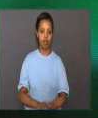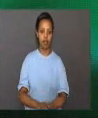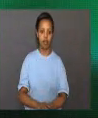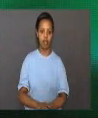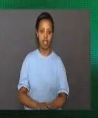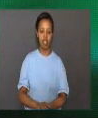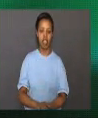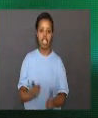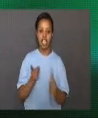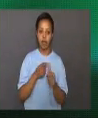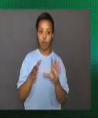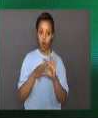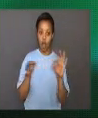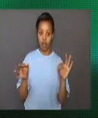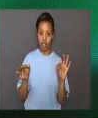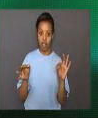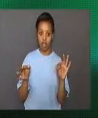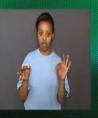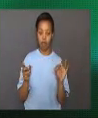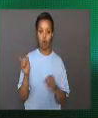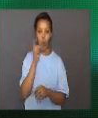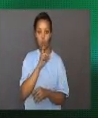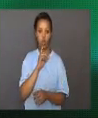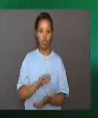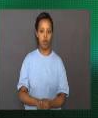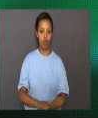The first statement is false.